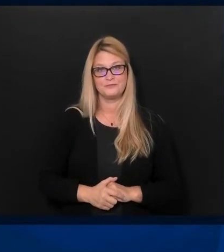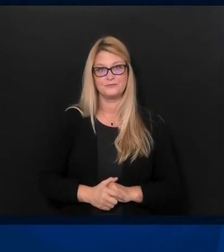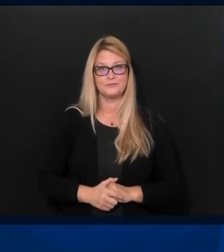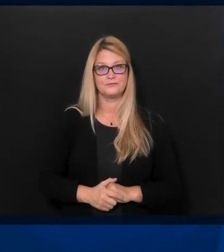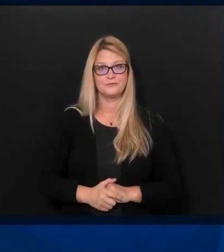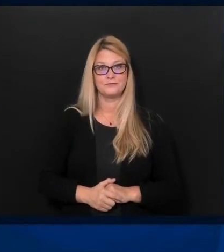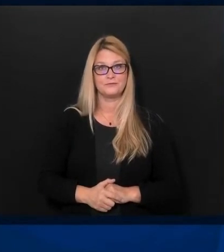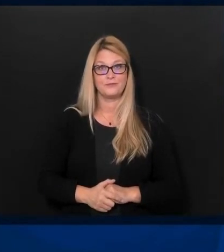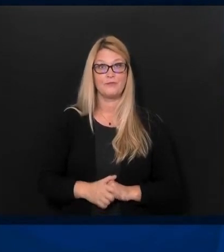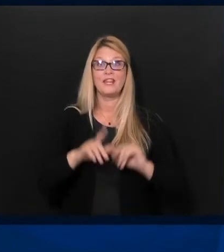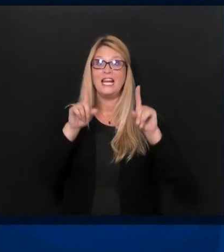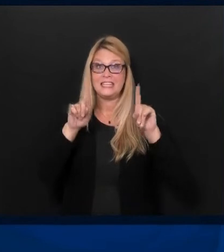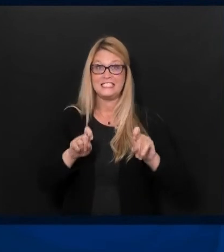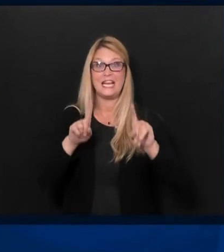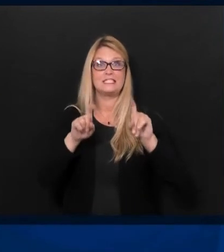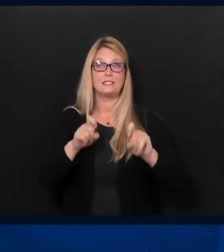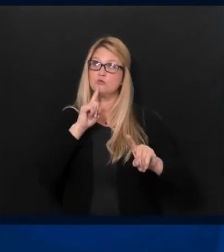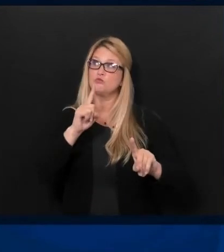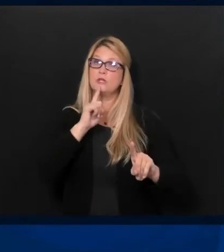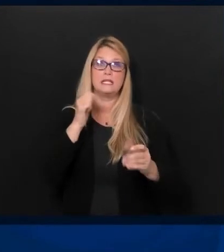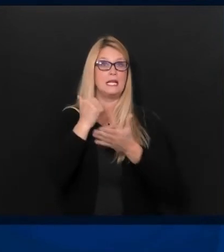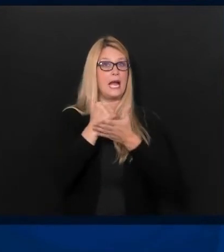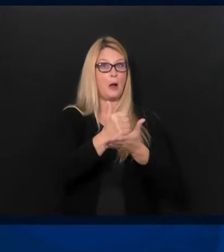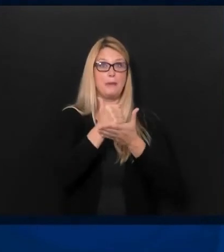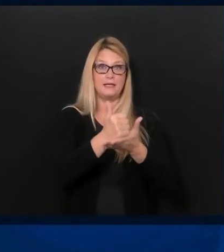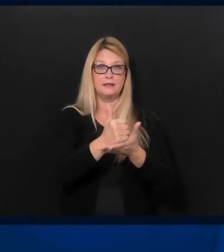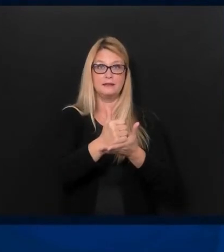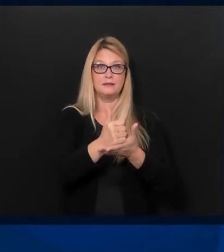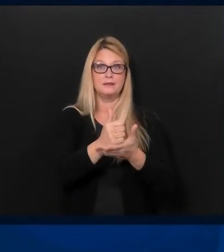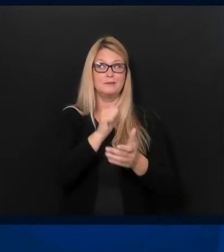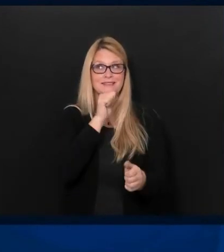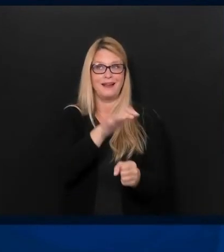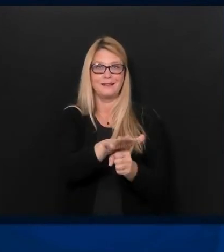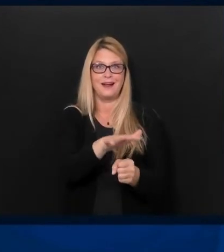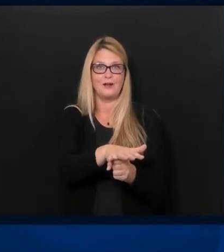The testing is really, really helping us, but it's not enough.